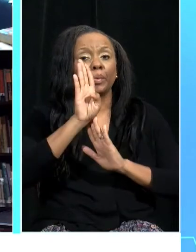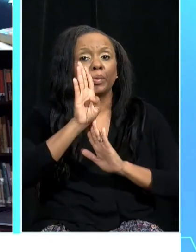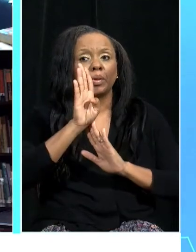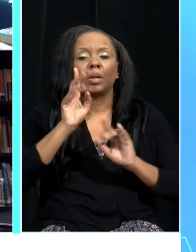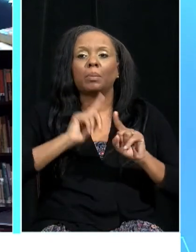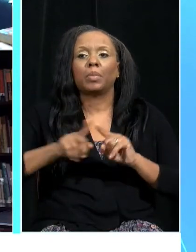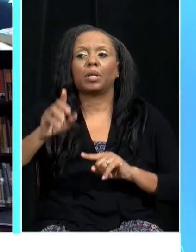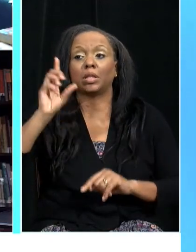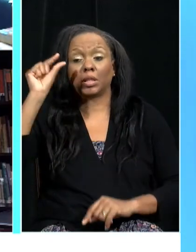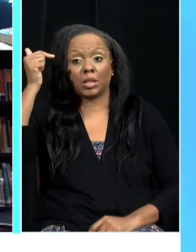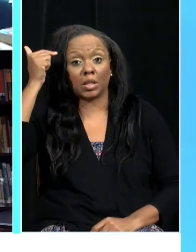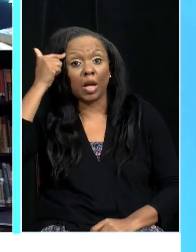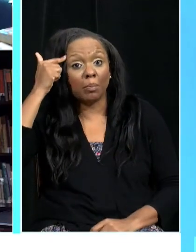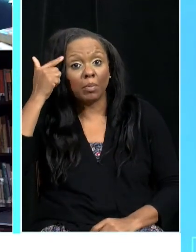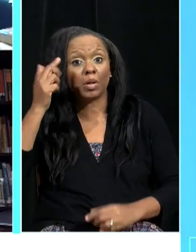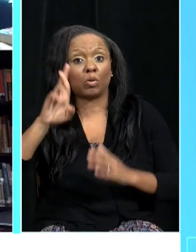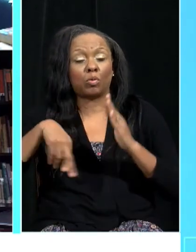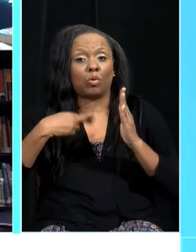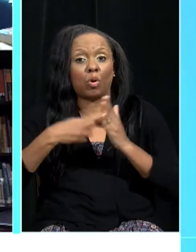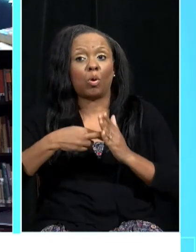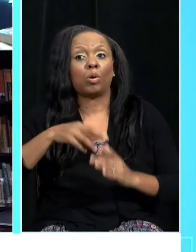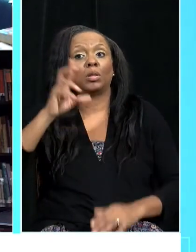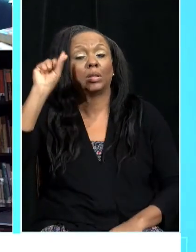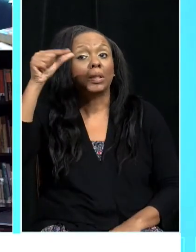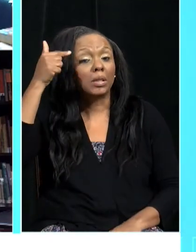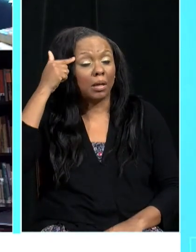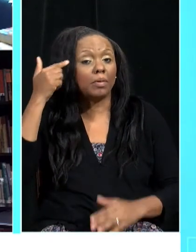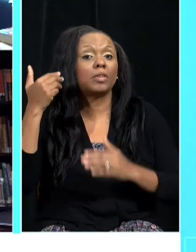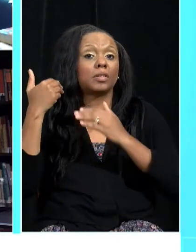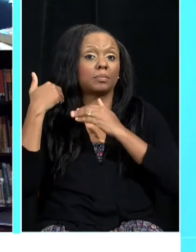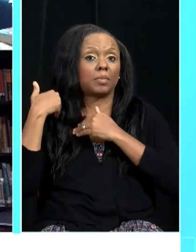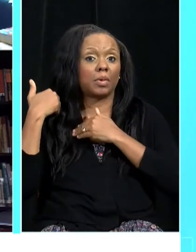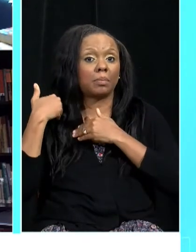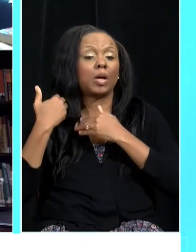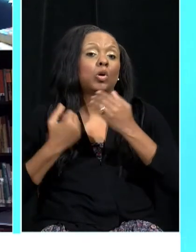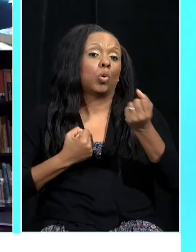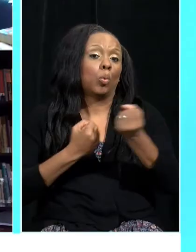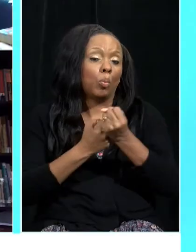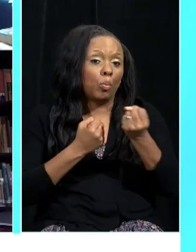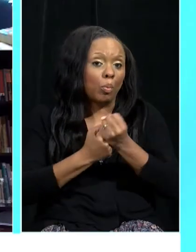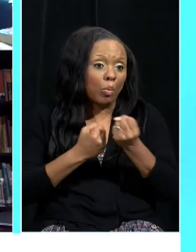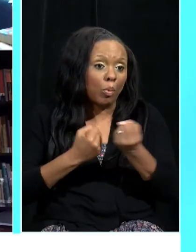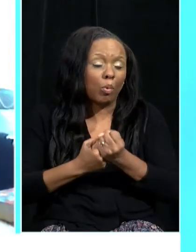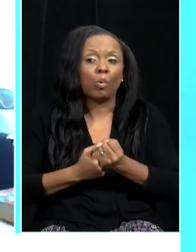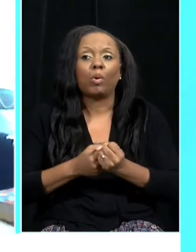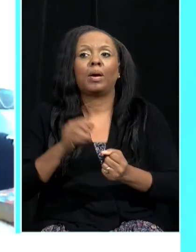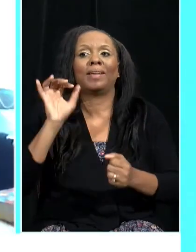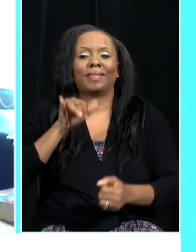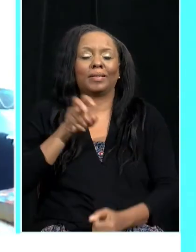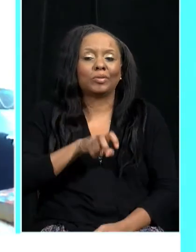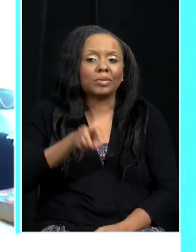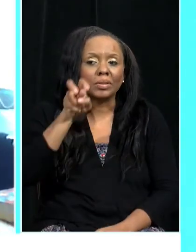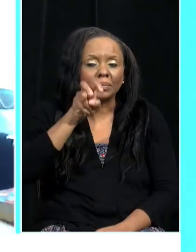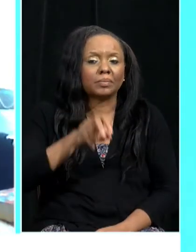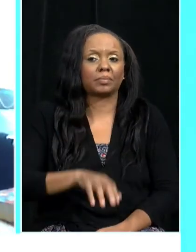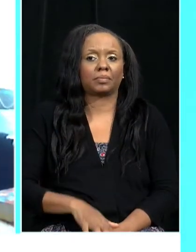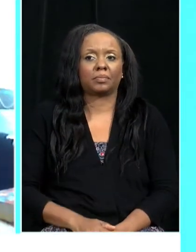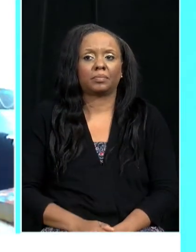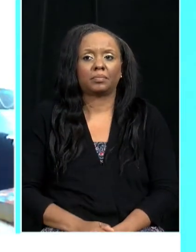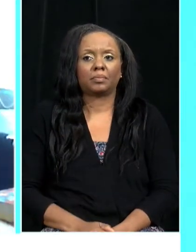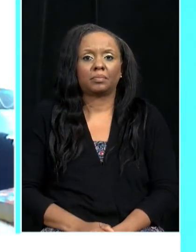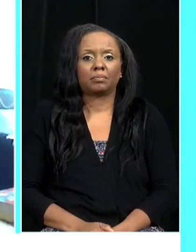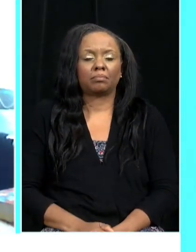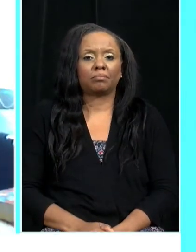in facilitating the hoteliers and other players in growing and finding out this industry. There was even a point we were paying for